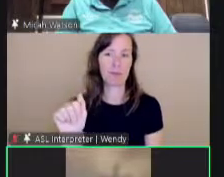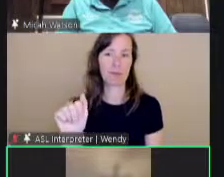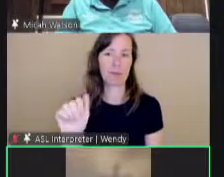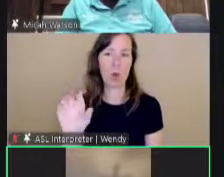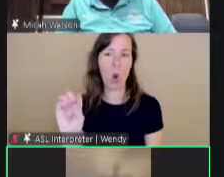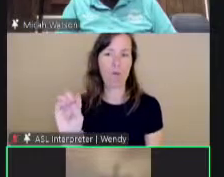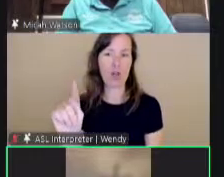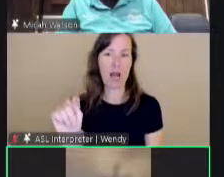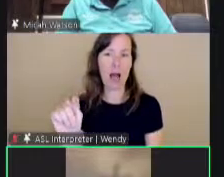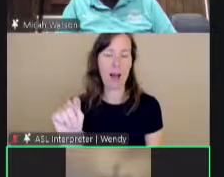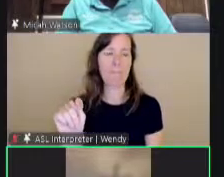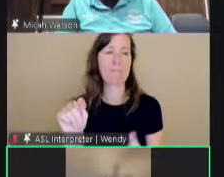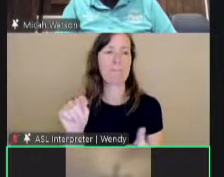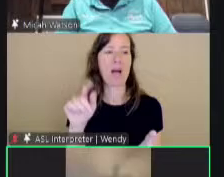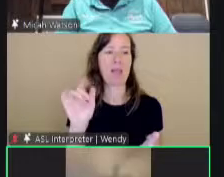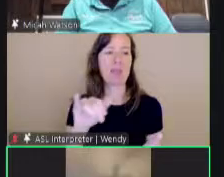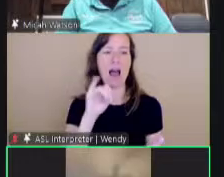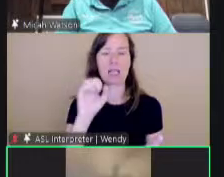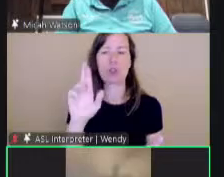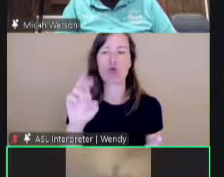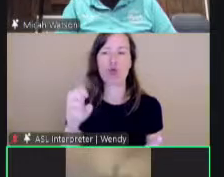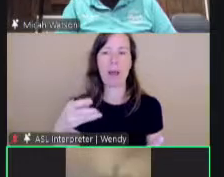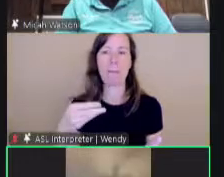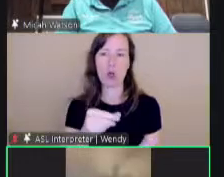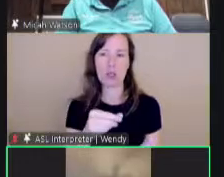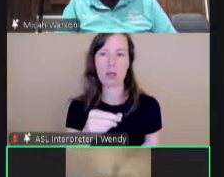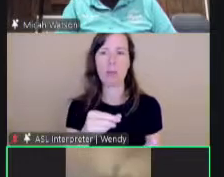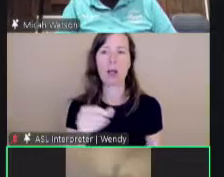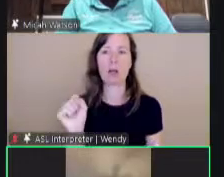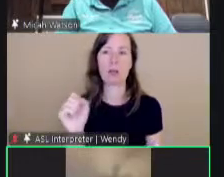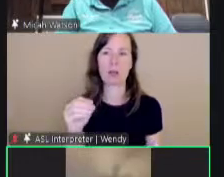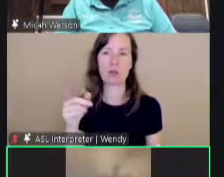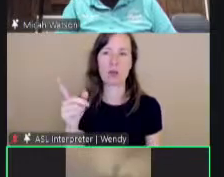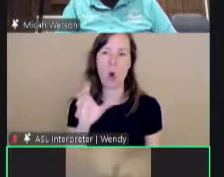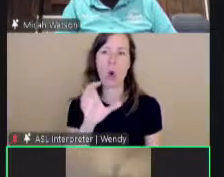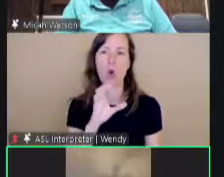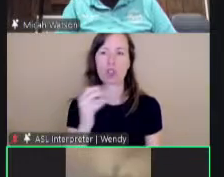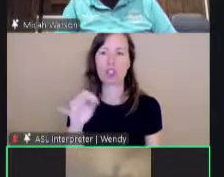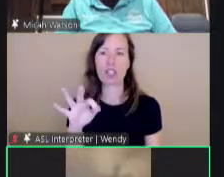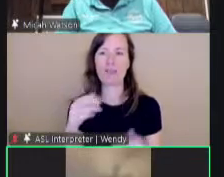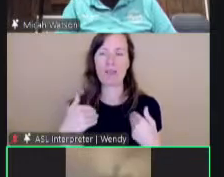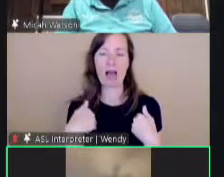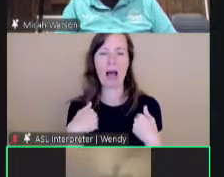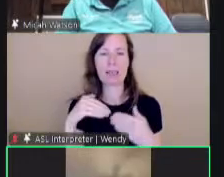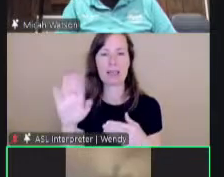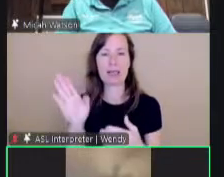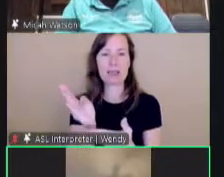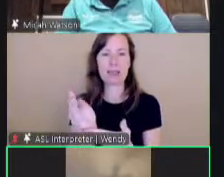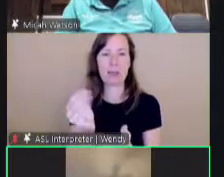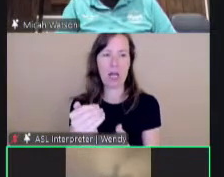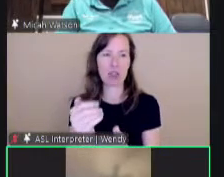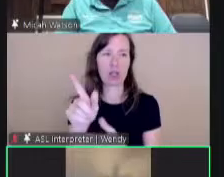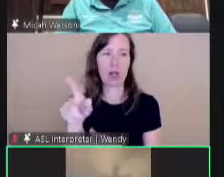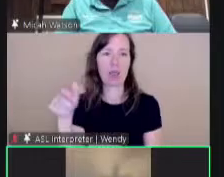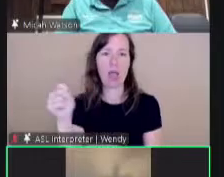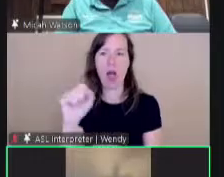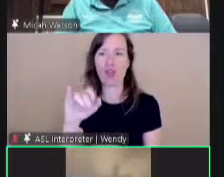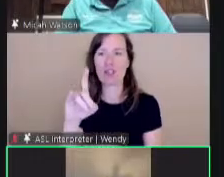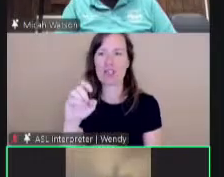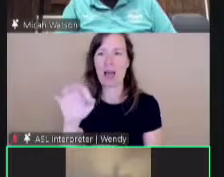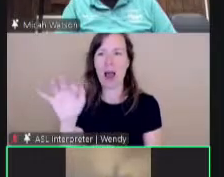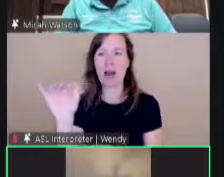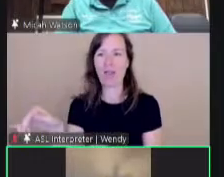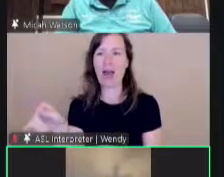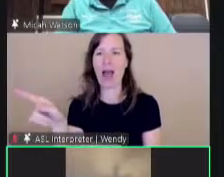overtime. That is a reimbursable. So the chief has in his budget the other side of that, the